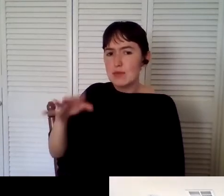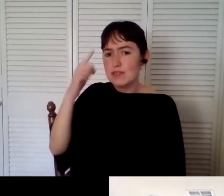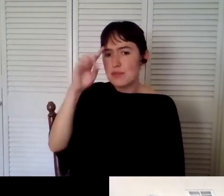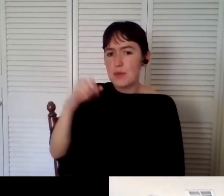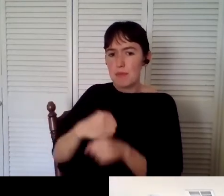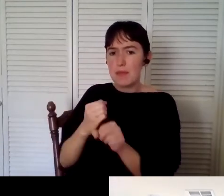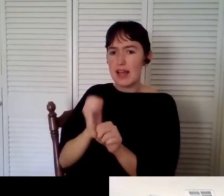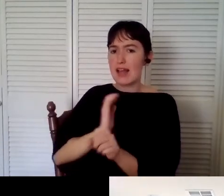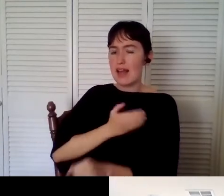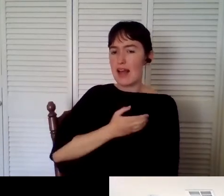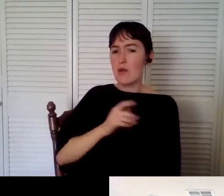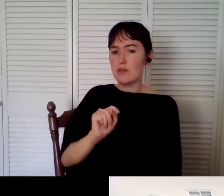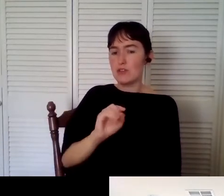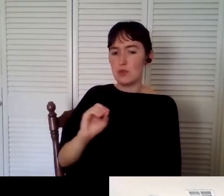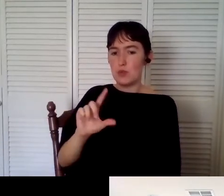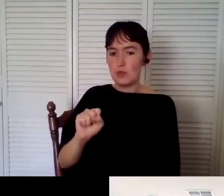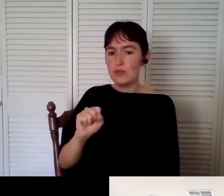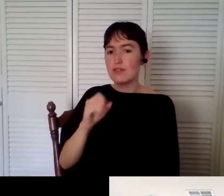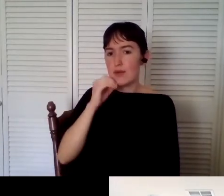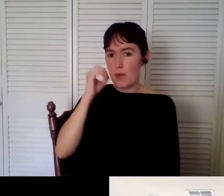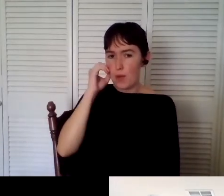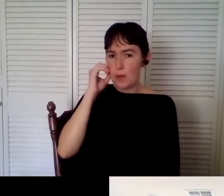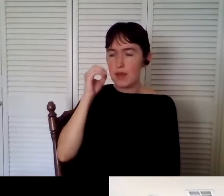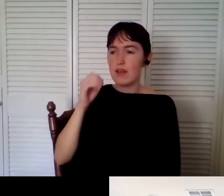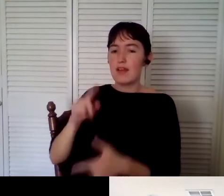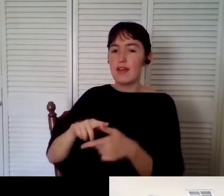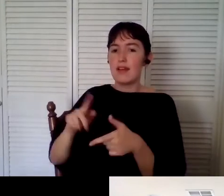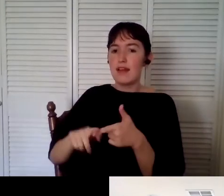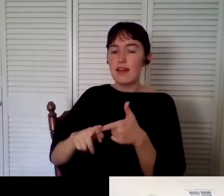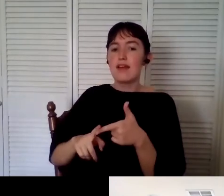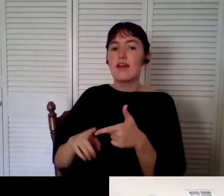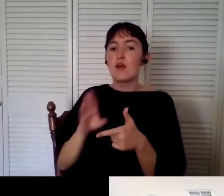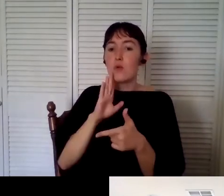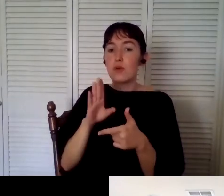would a fat arrowhead break be stronger than a thin arrowhead?